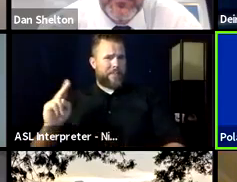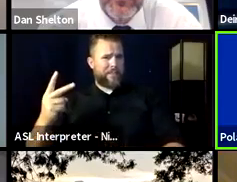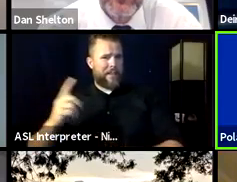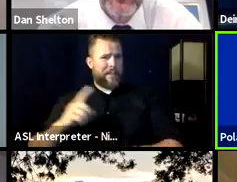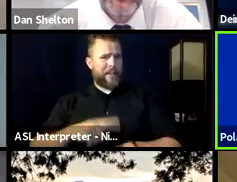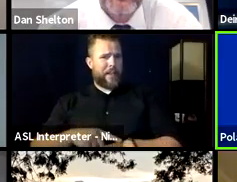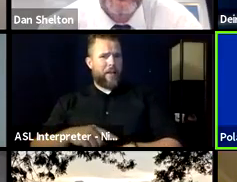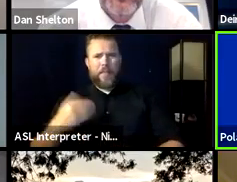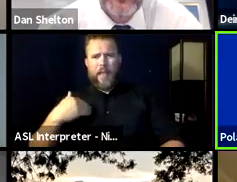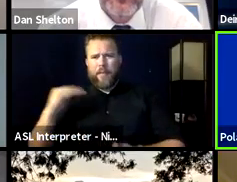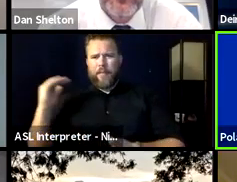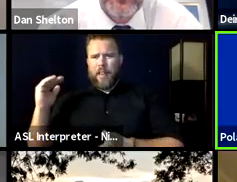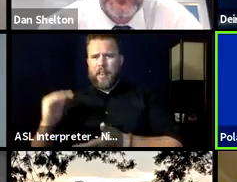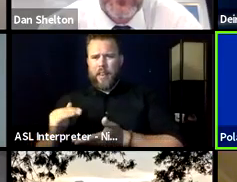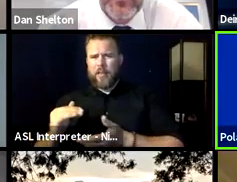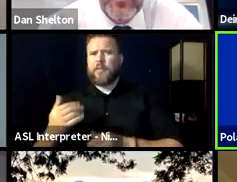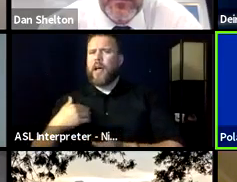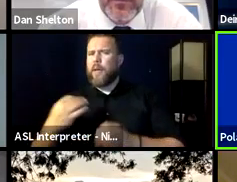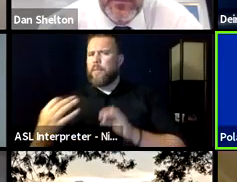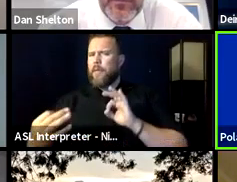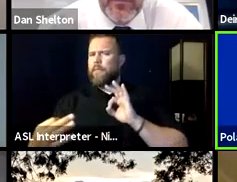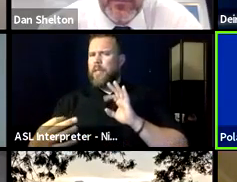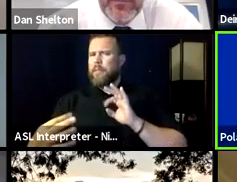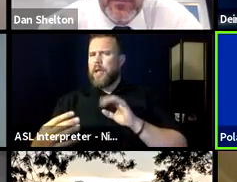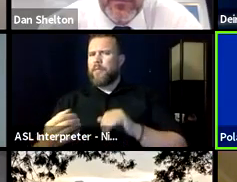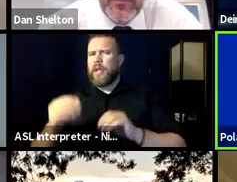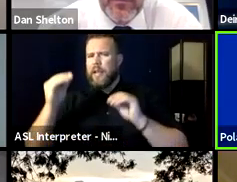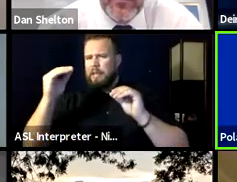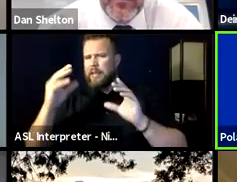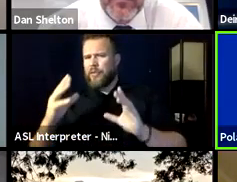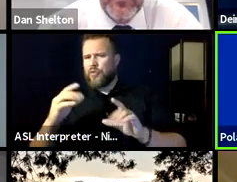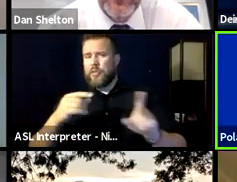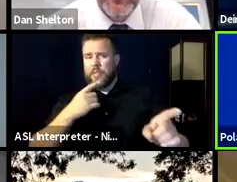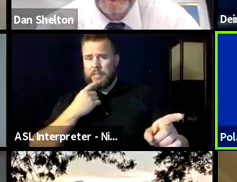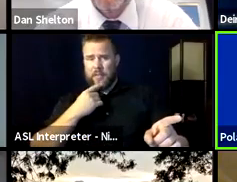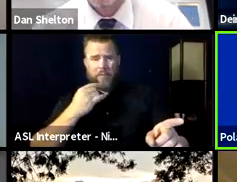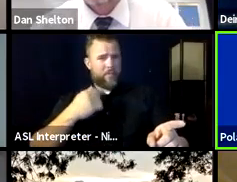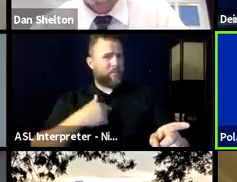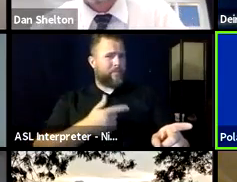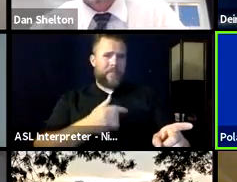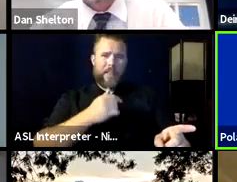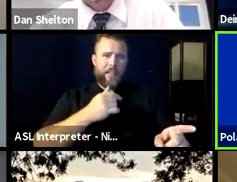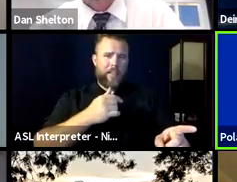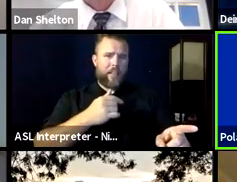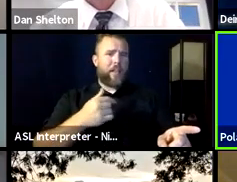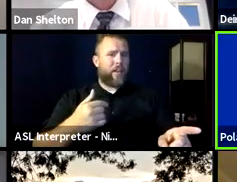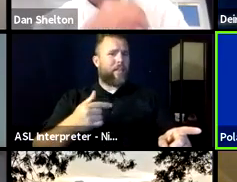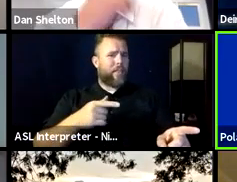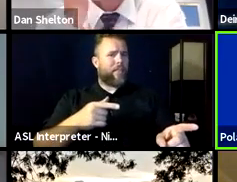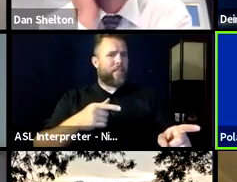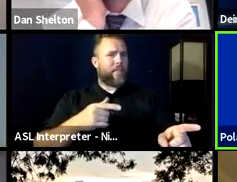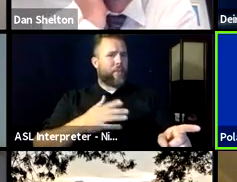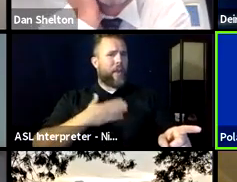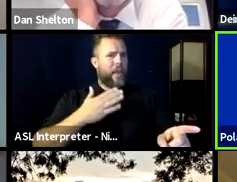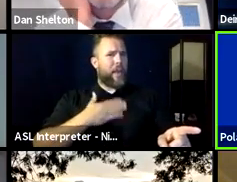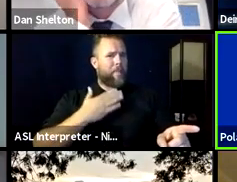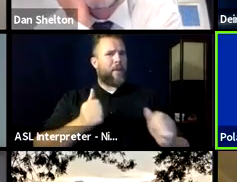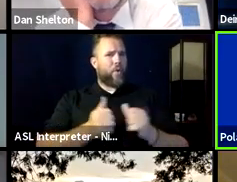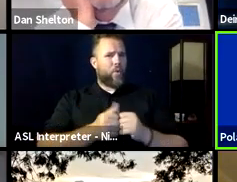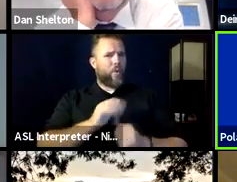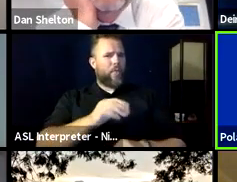And I had some feedback from some teachers that said, I put a whole lot of time into this and they weren't happy that the board voted down their work.